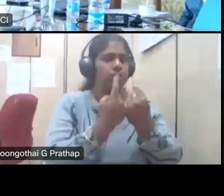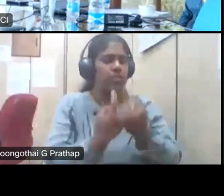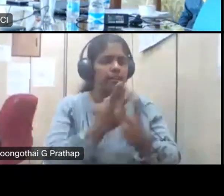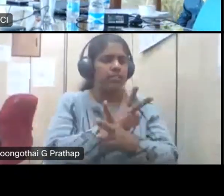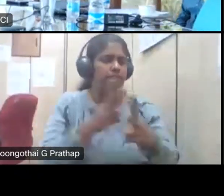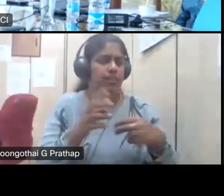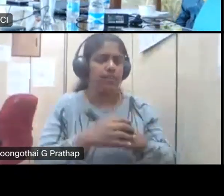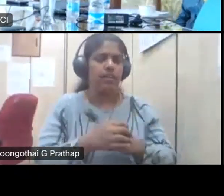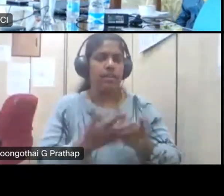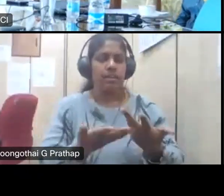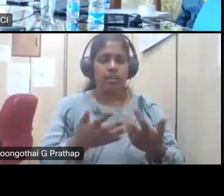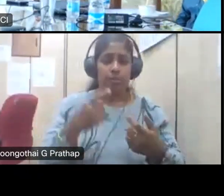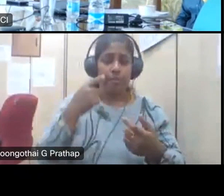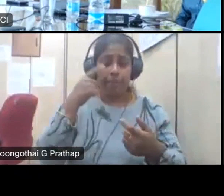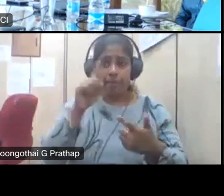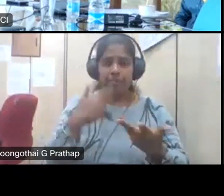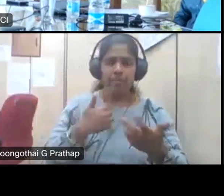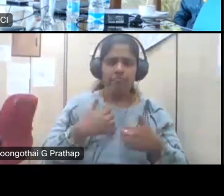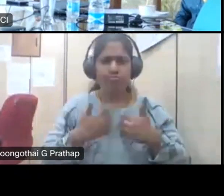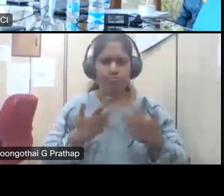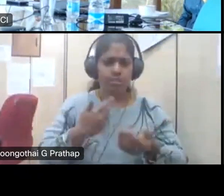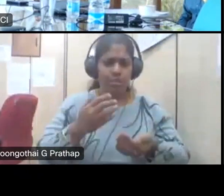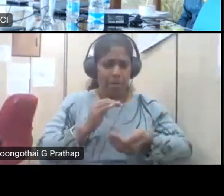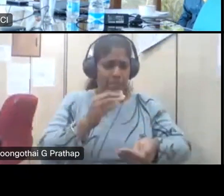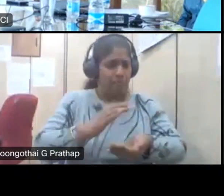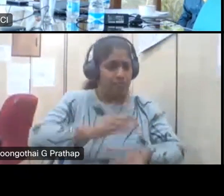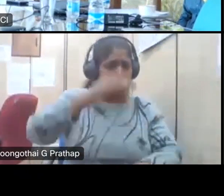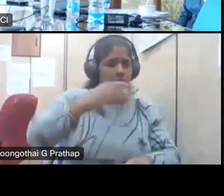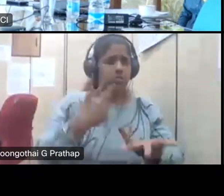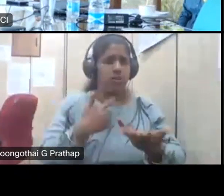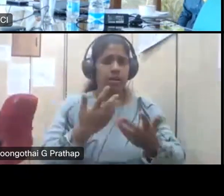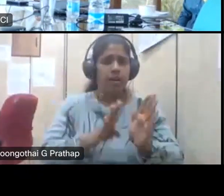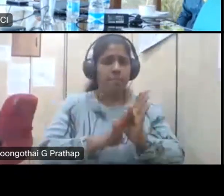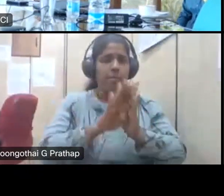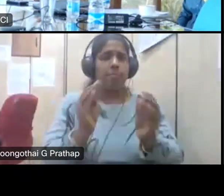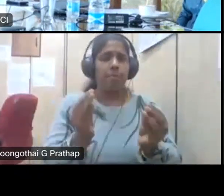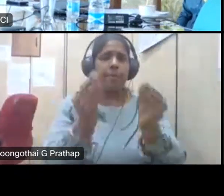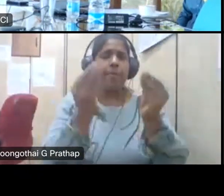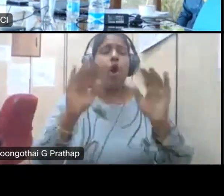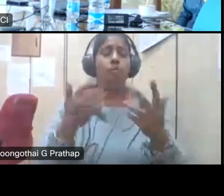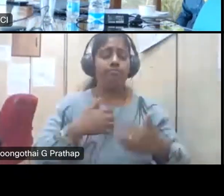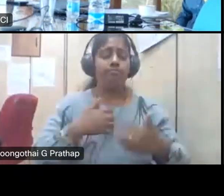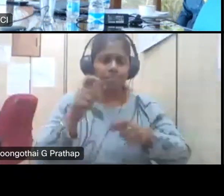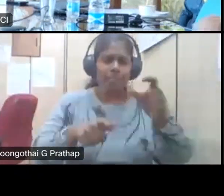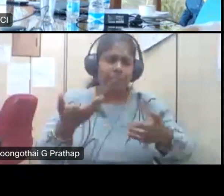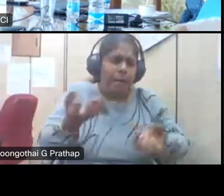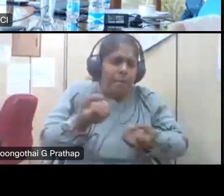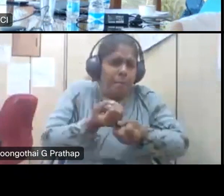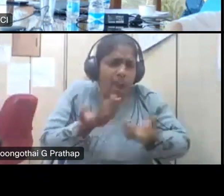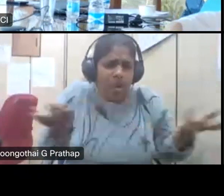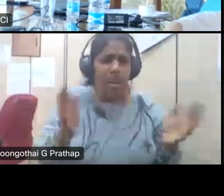a lot of passionate parents, but then the knack of involving more people